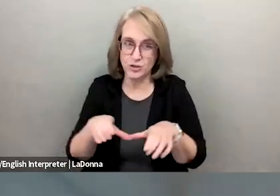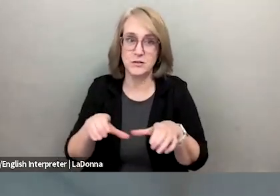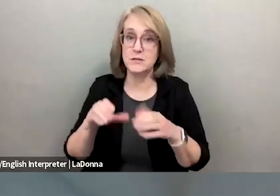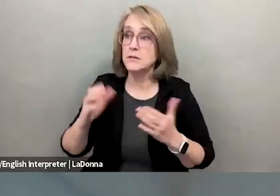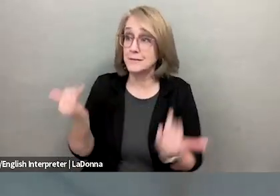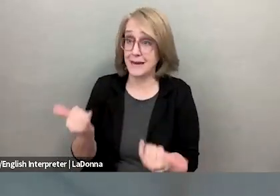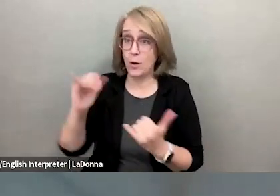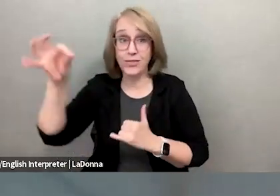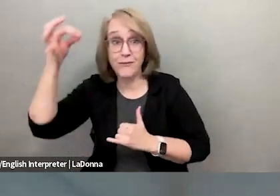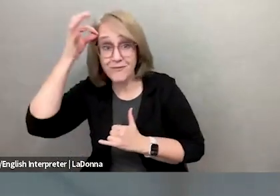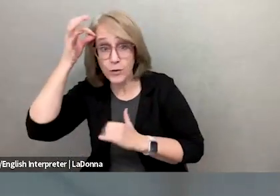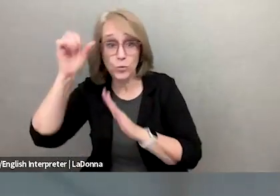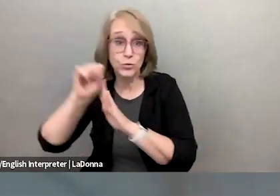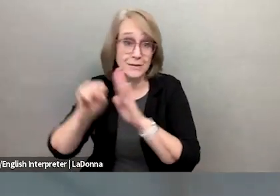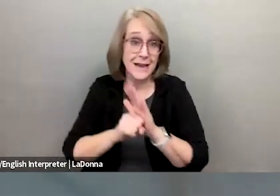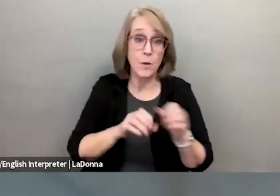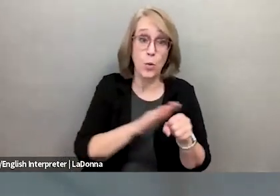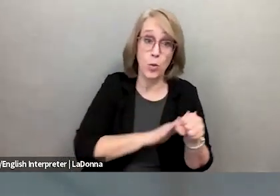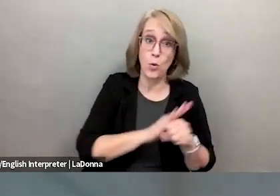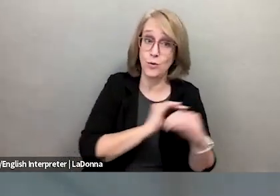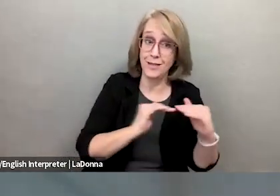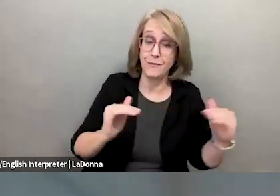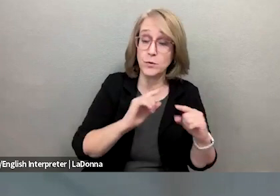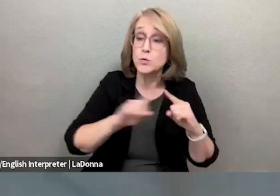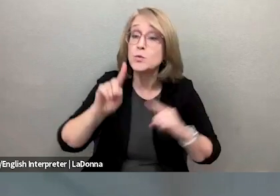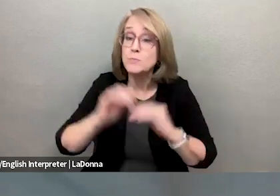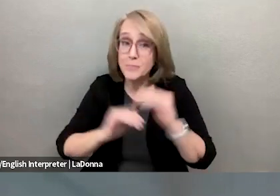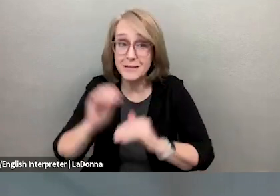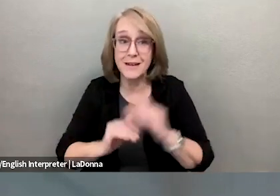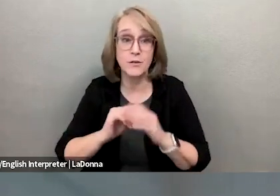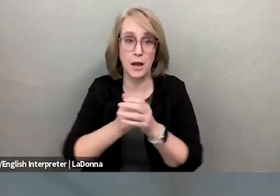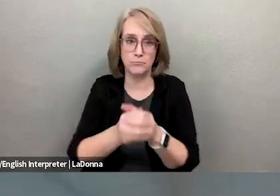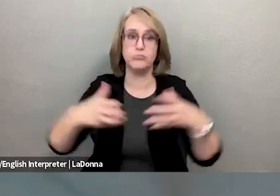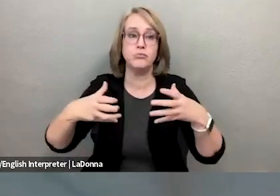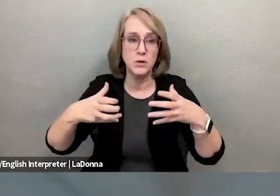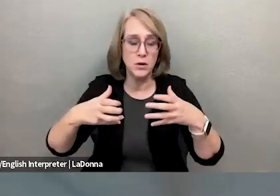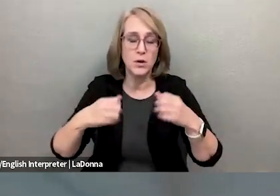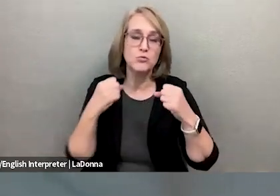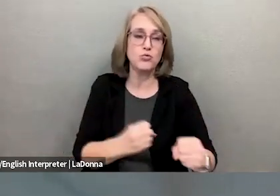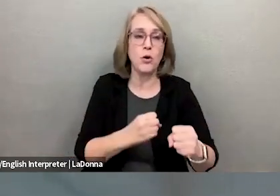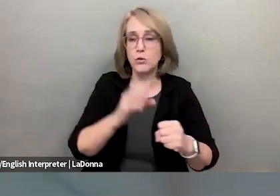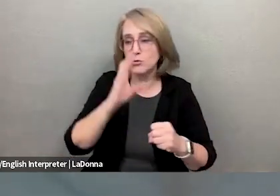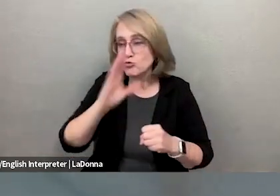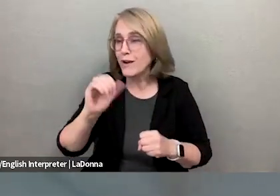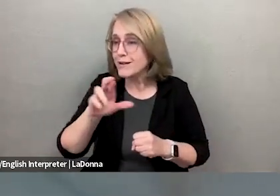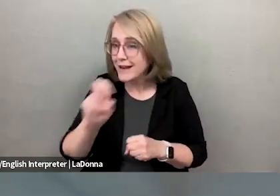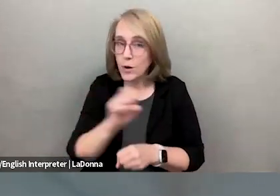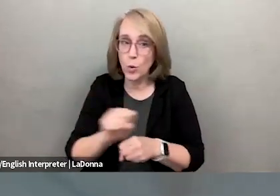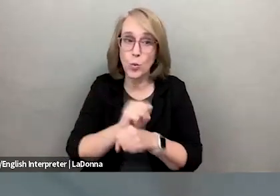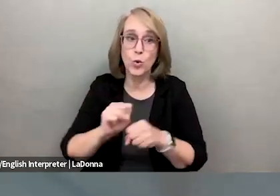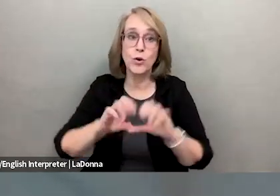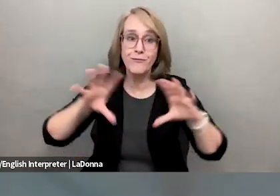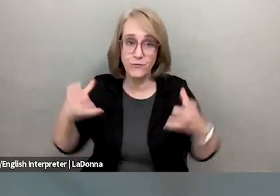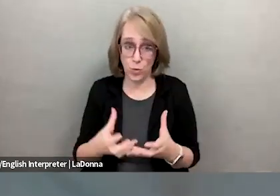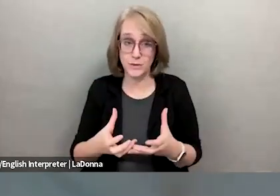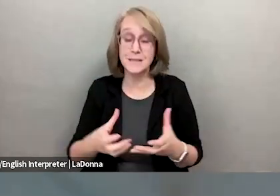federal, state, and local levels to build a stronger direct care workforce. So as we, the council,